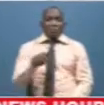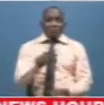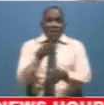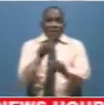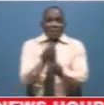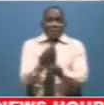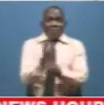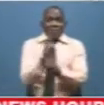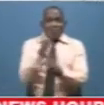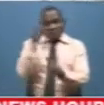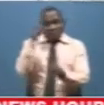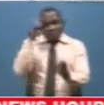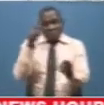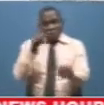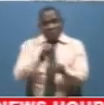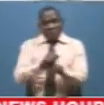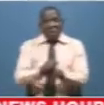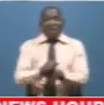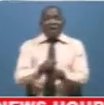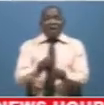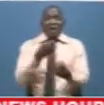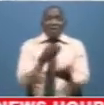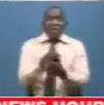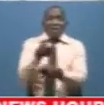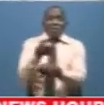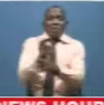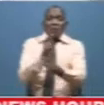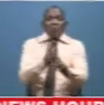businesses, so we need help.